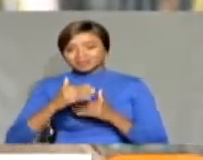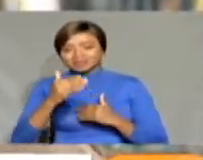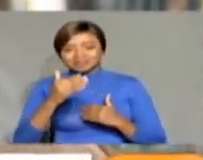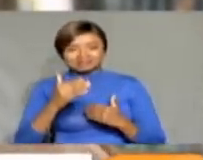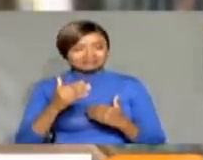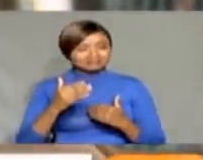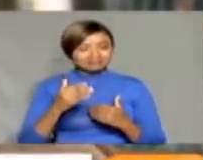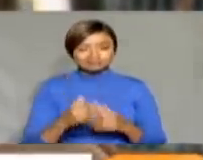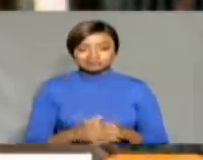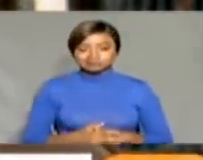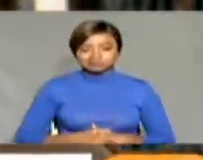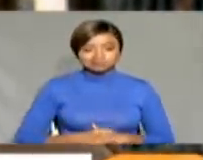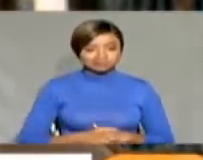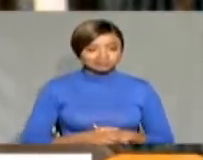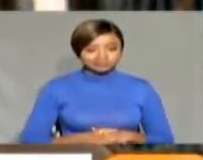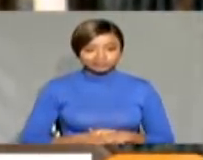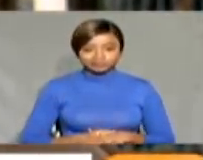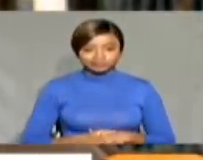And say,